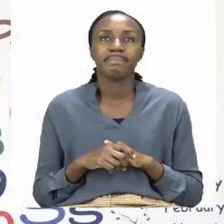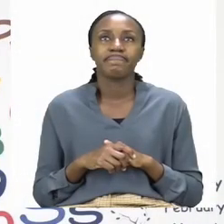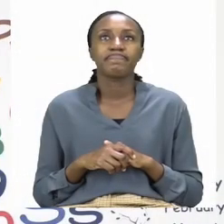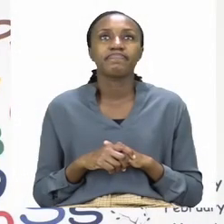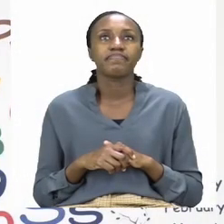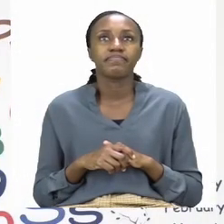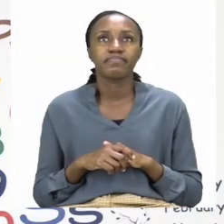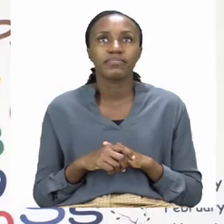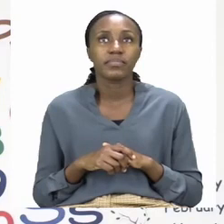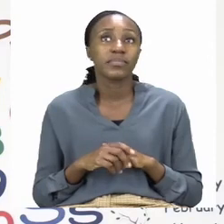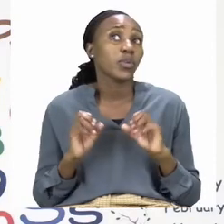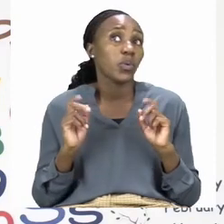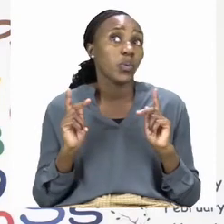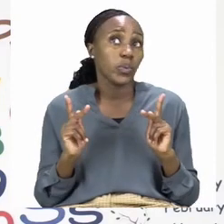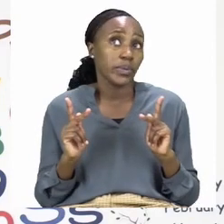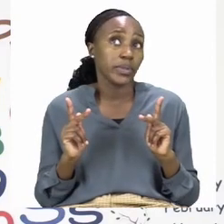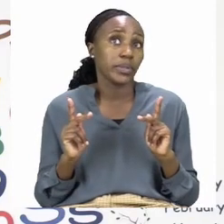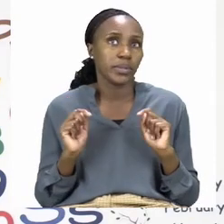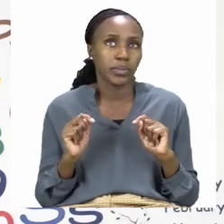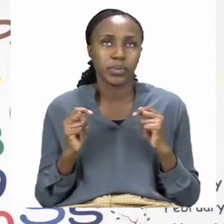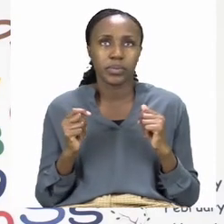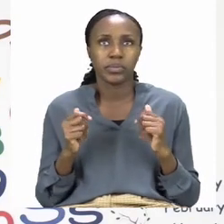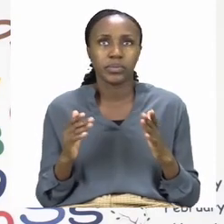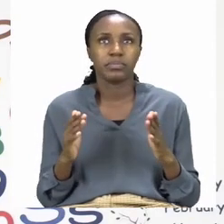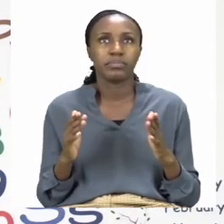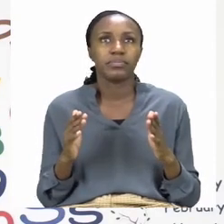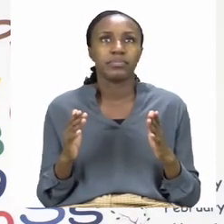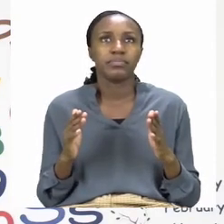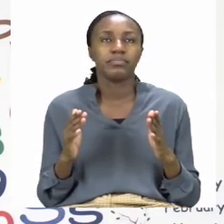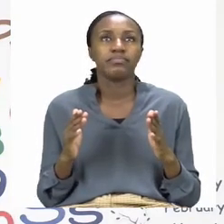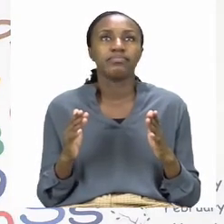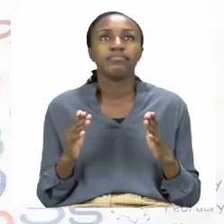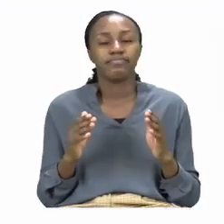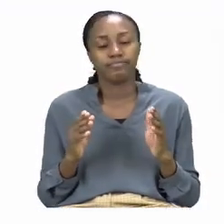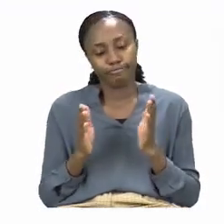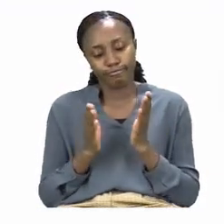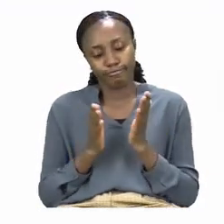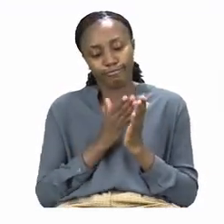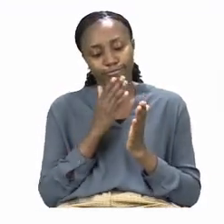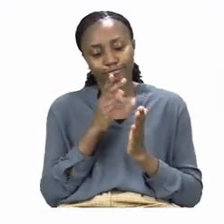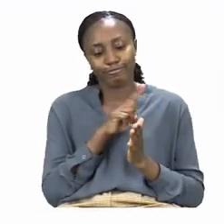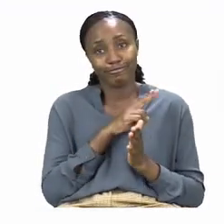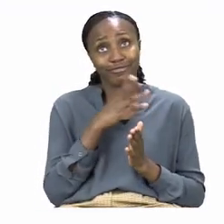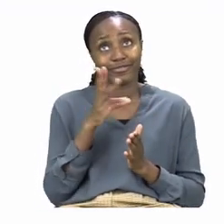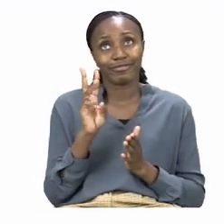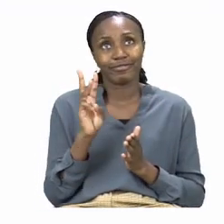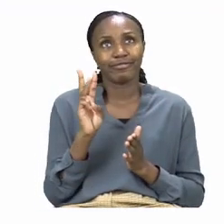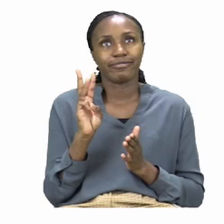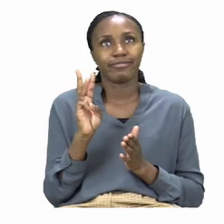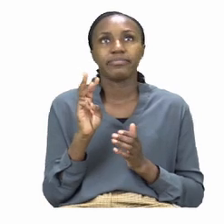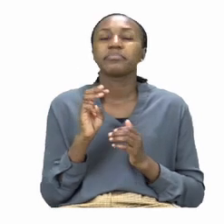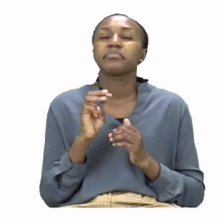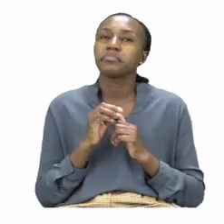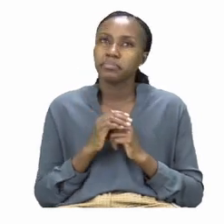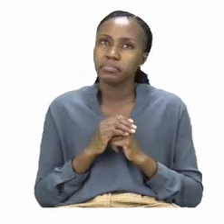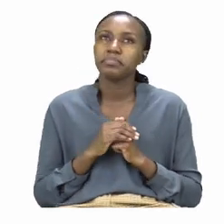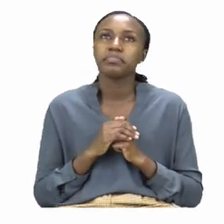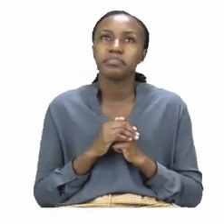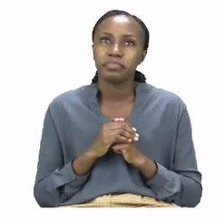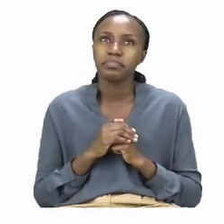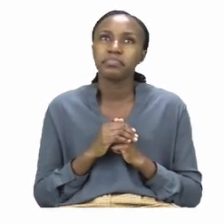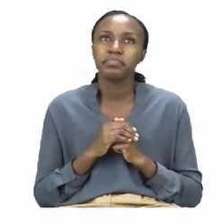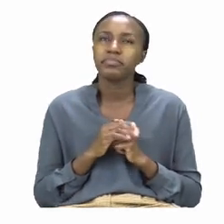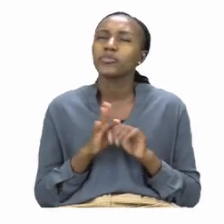Now let's start this part of our lesson on page 26. Now here we